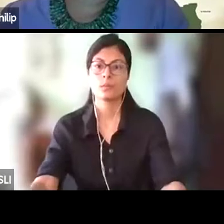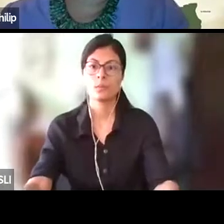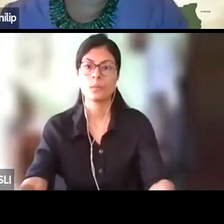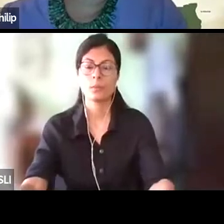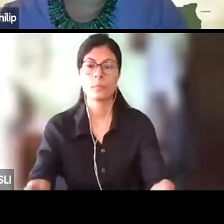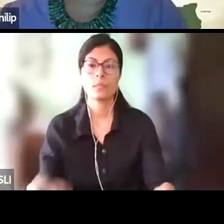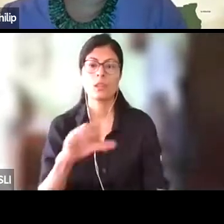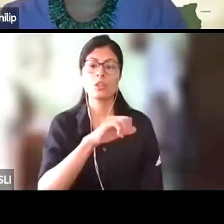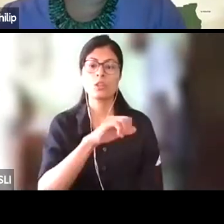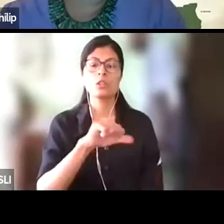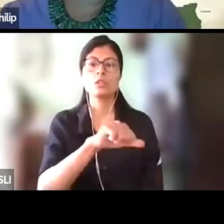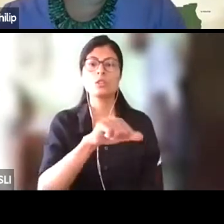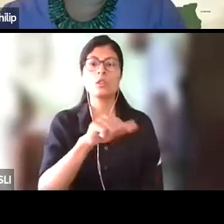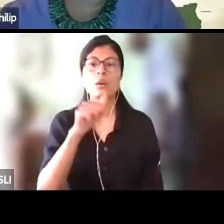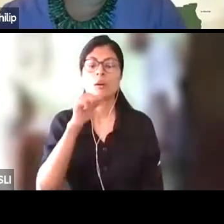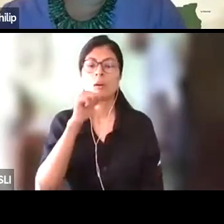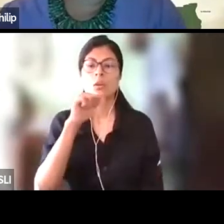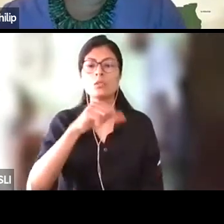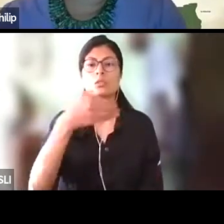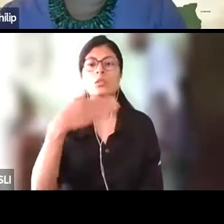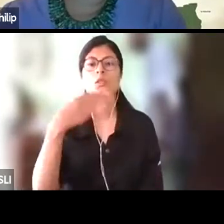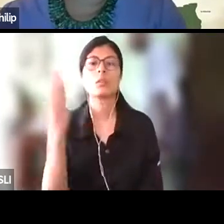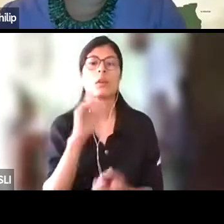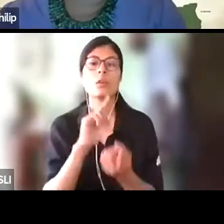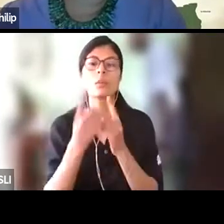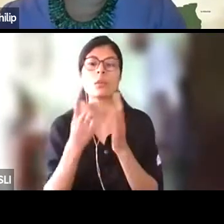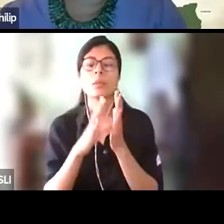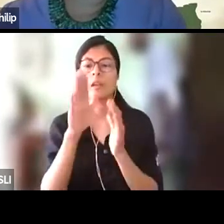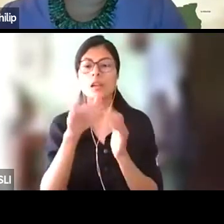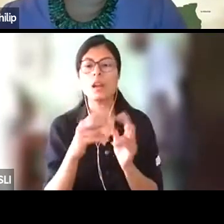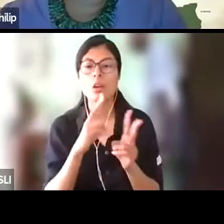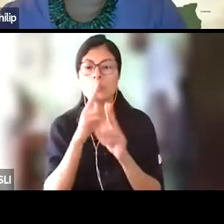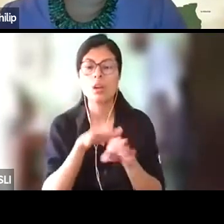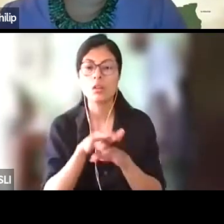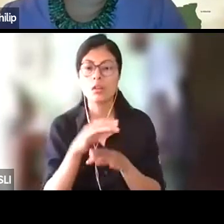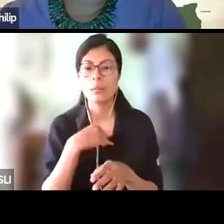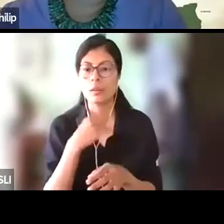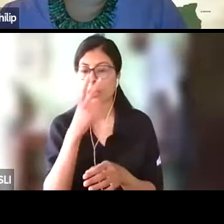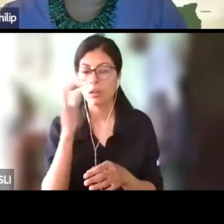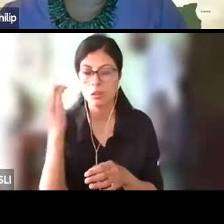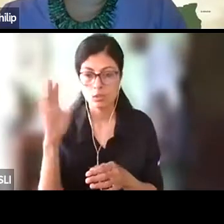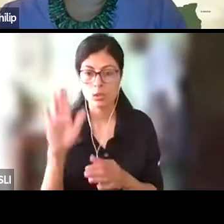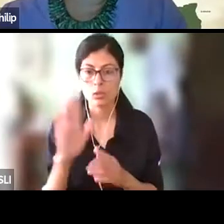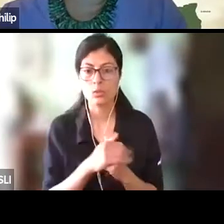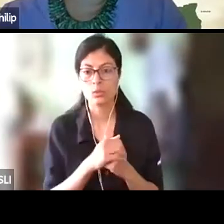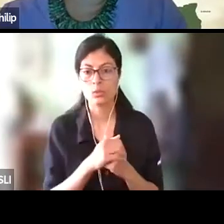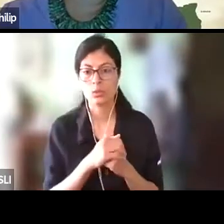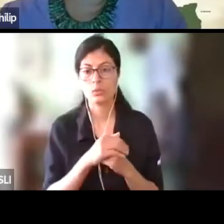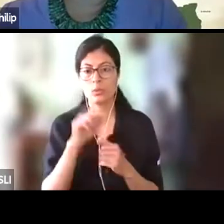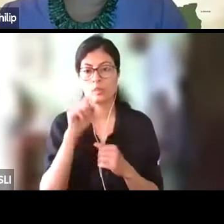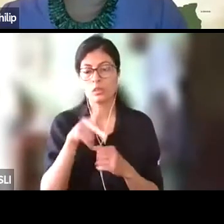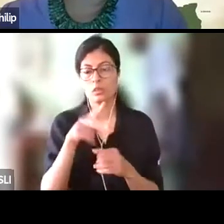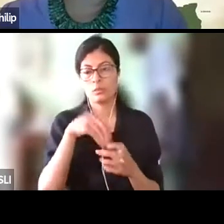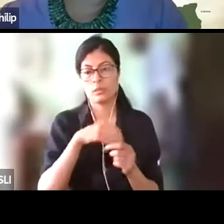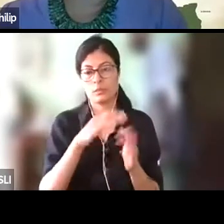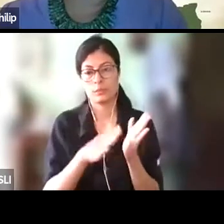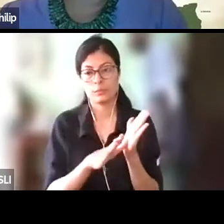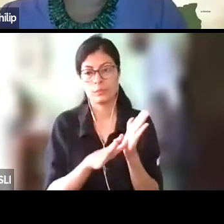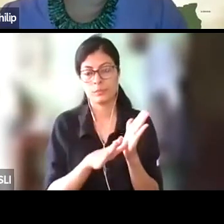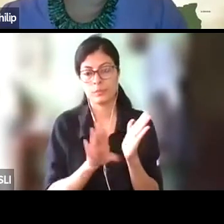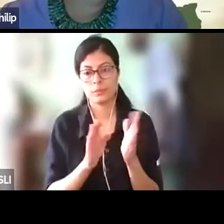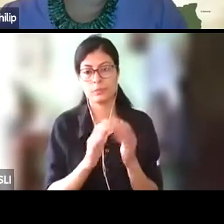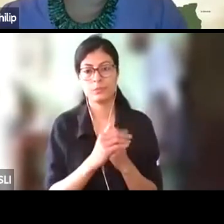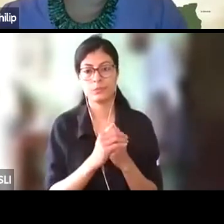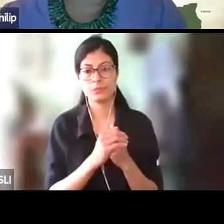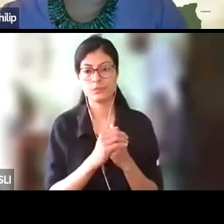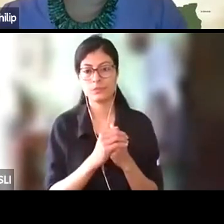focus is about those communities who are safeguarding, protecting, promoting the Mother Earth. So in